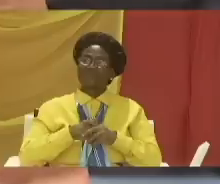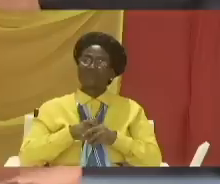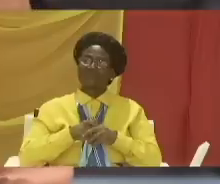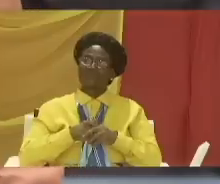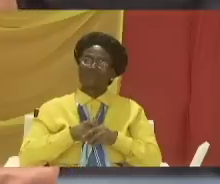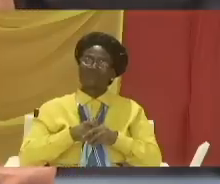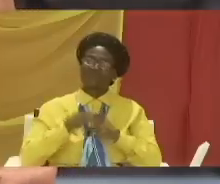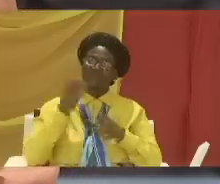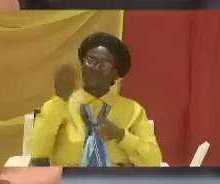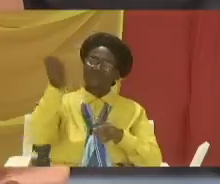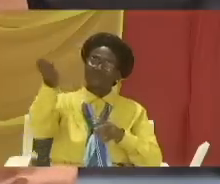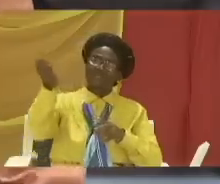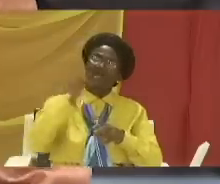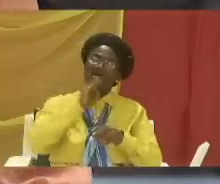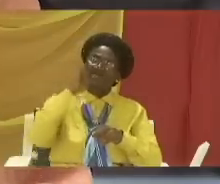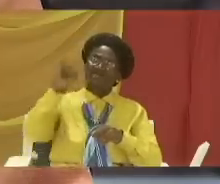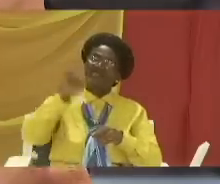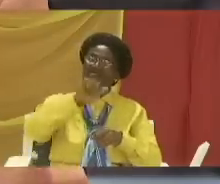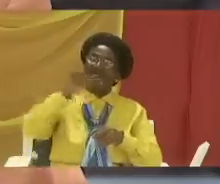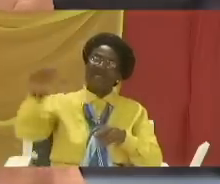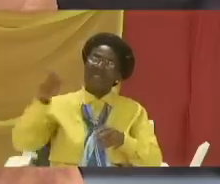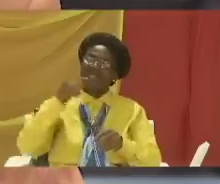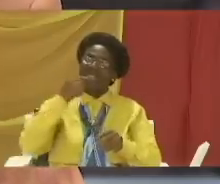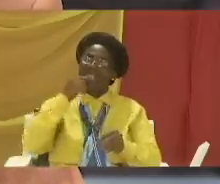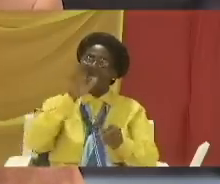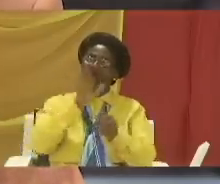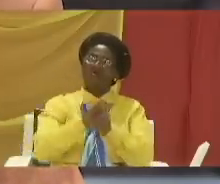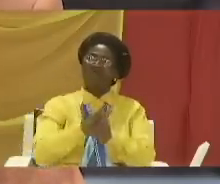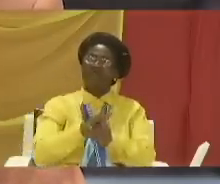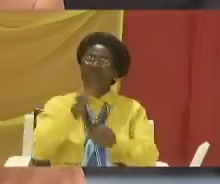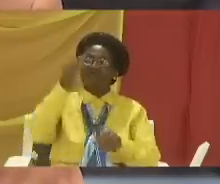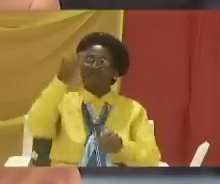There is the covenant of blessing.